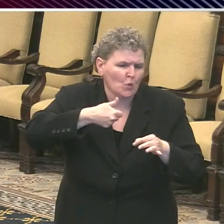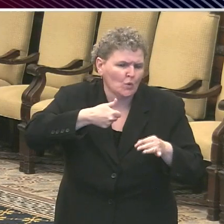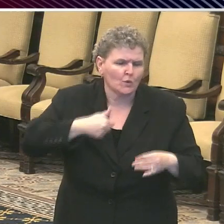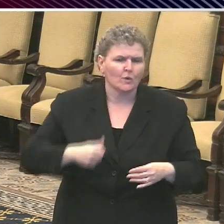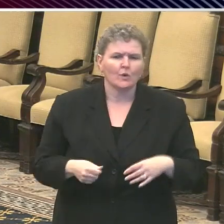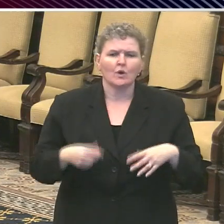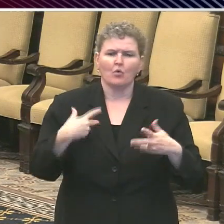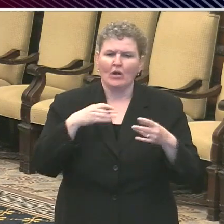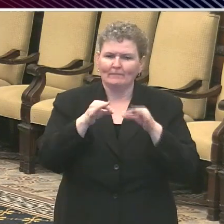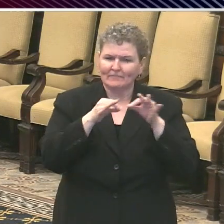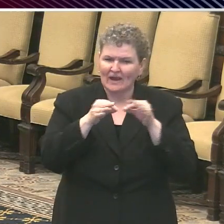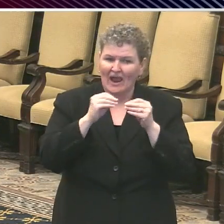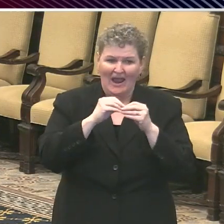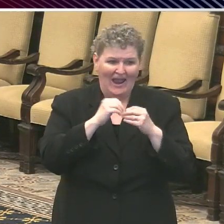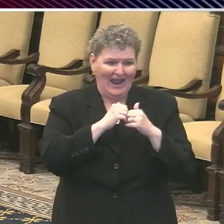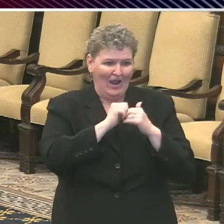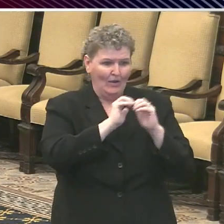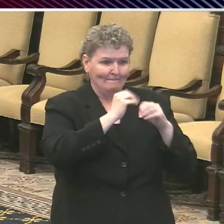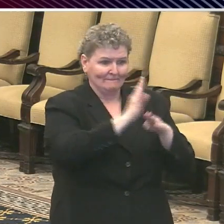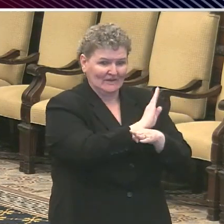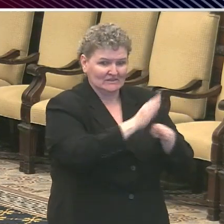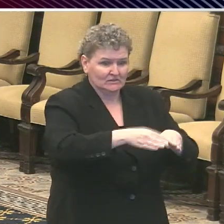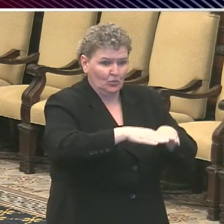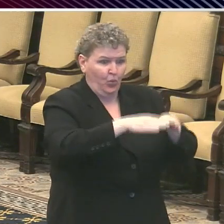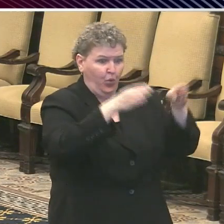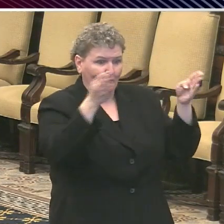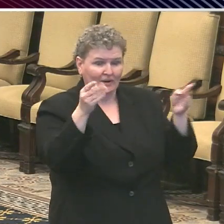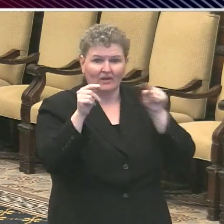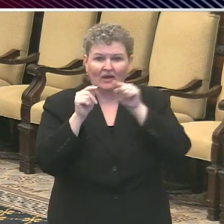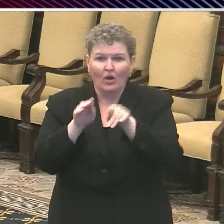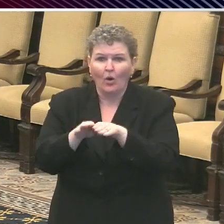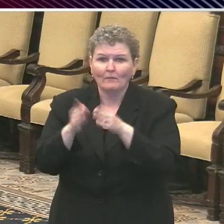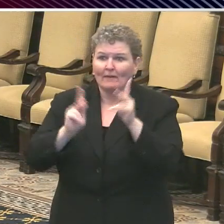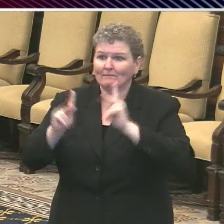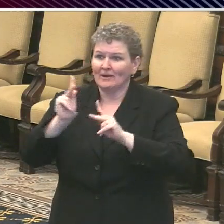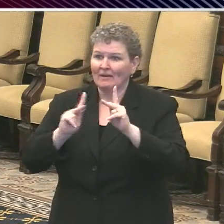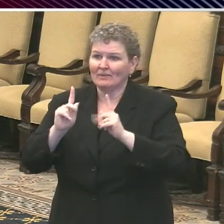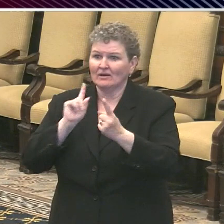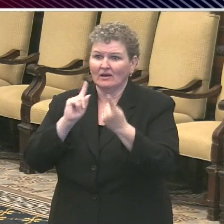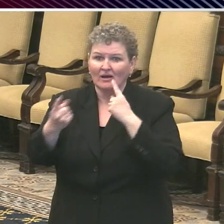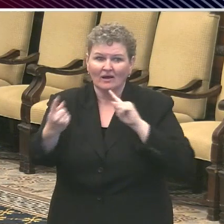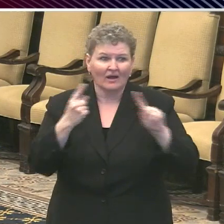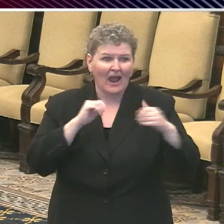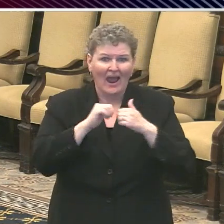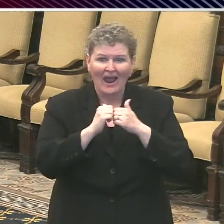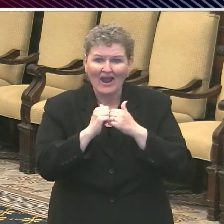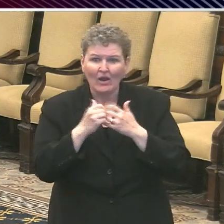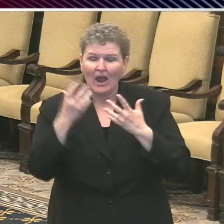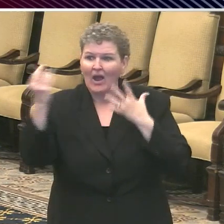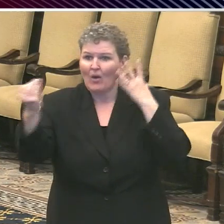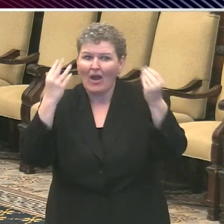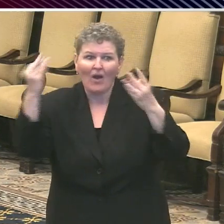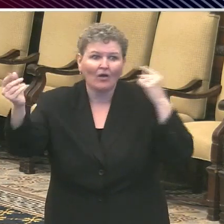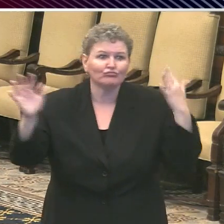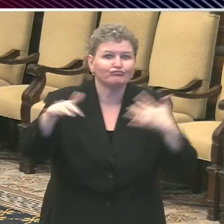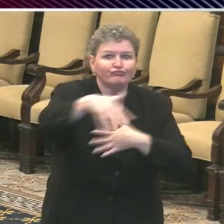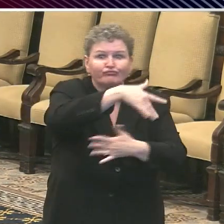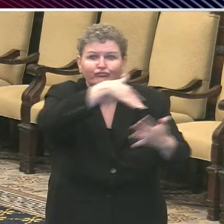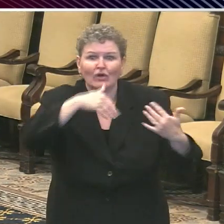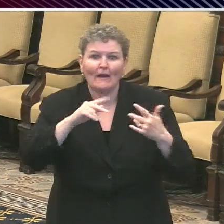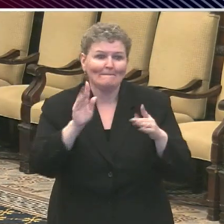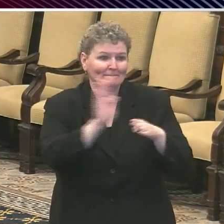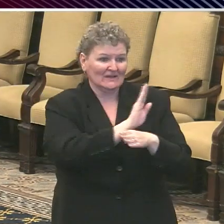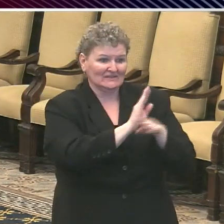differences in the way the businesses operate and the way that individuals operate. For businesses, we'll be reducing the numbers of people